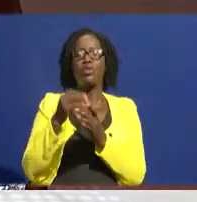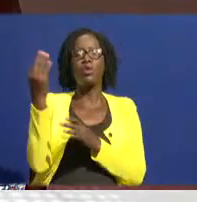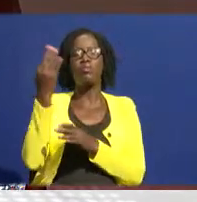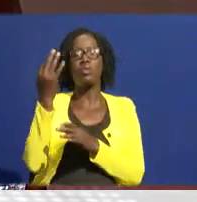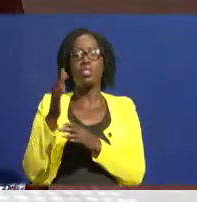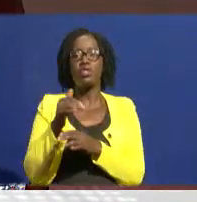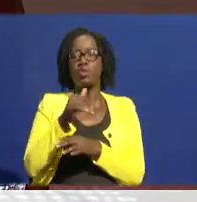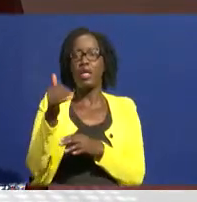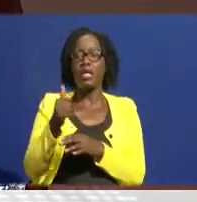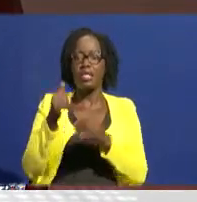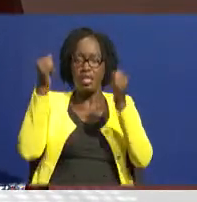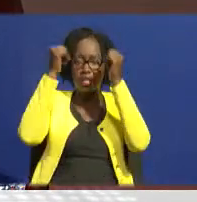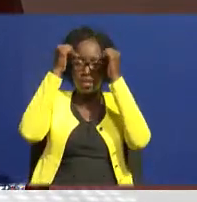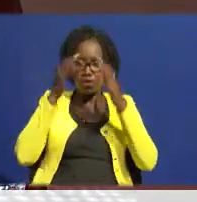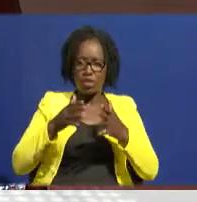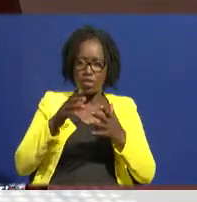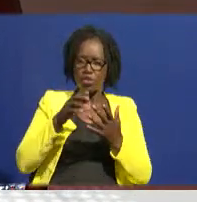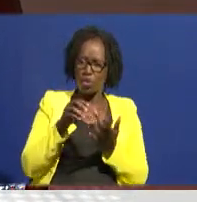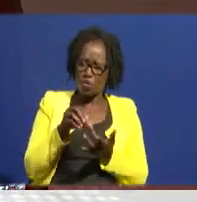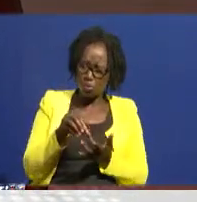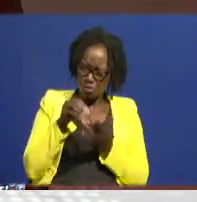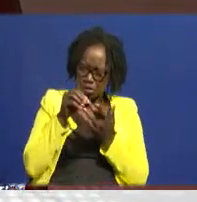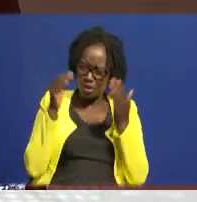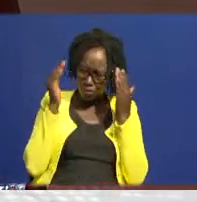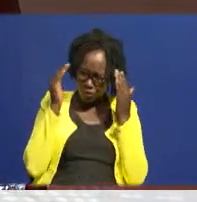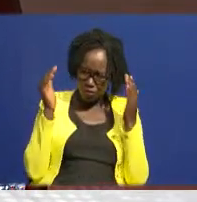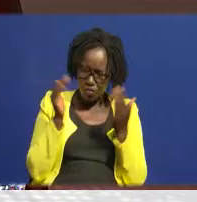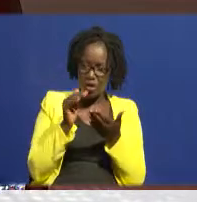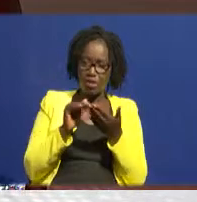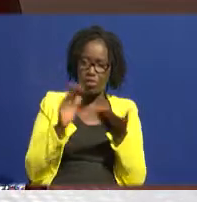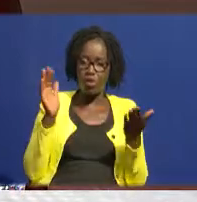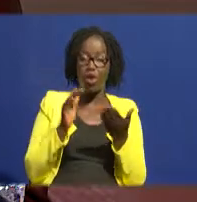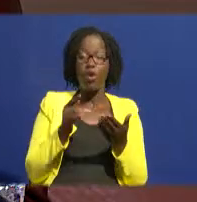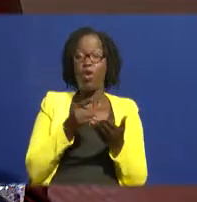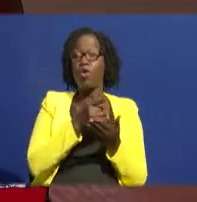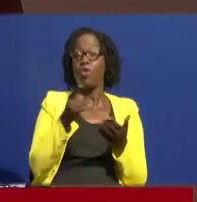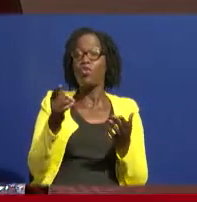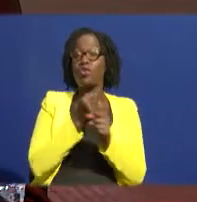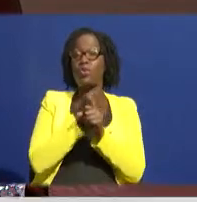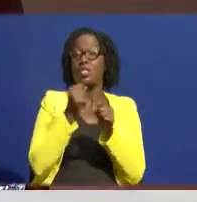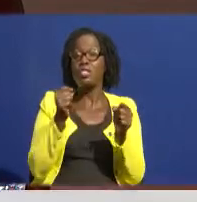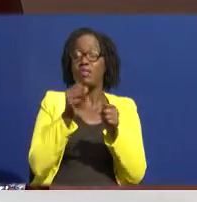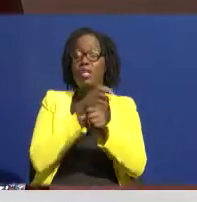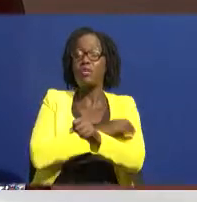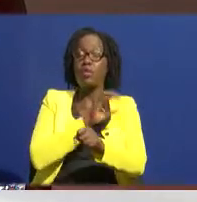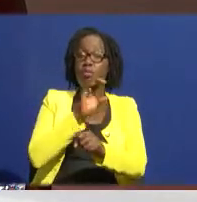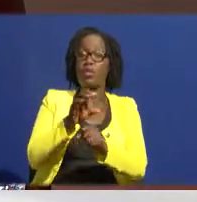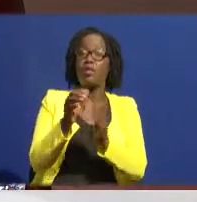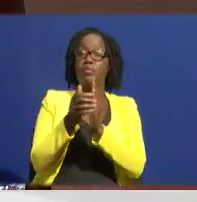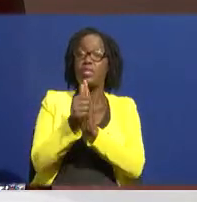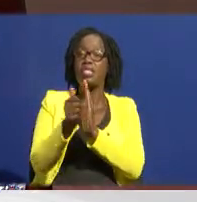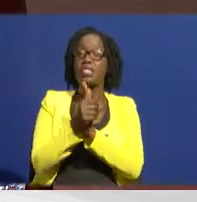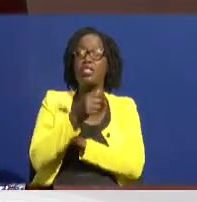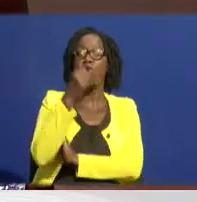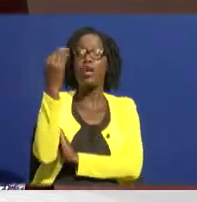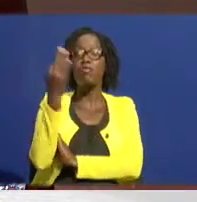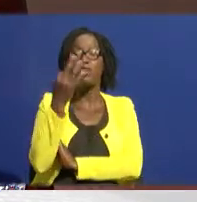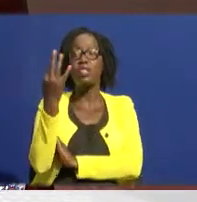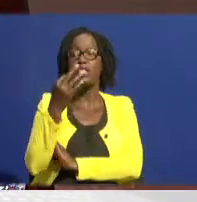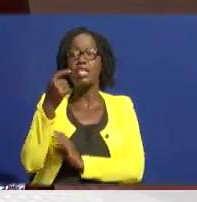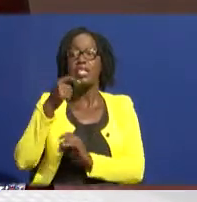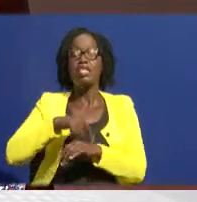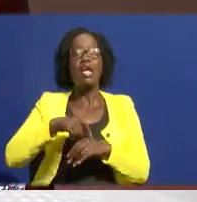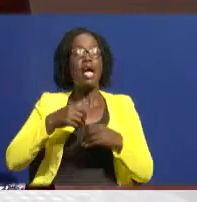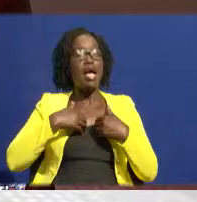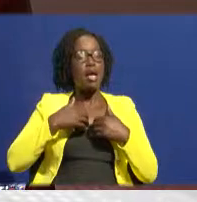fellow students. And so we specialize so much on these students who are born again that we empower them with the skills to evangelize whenever they have